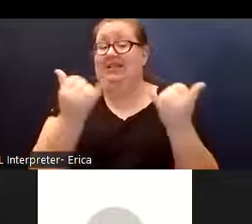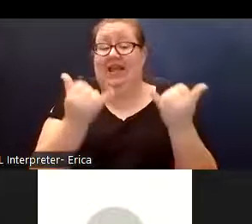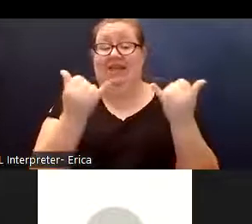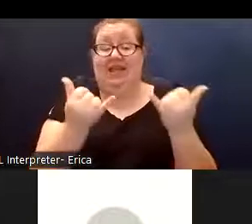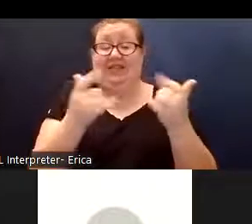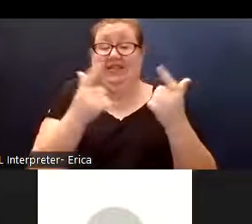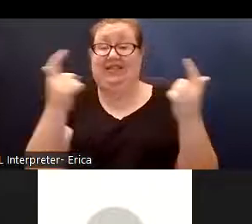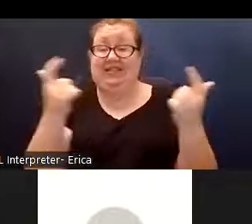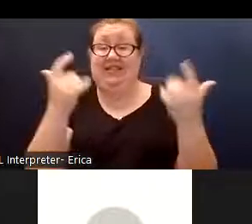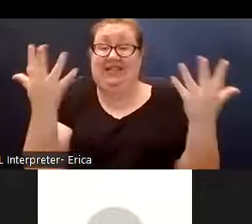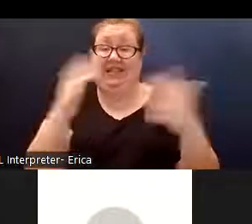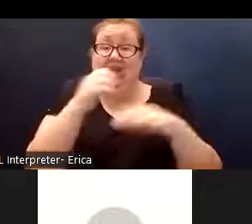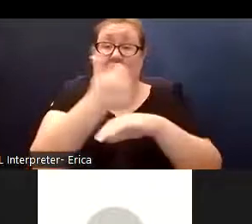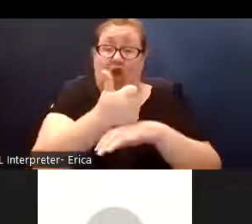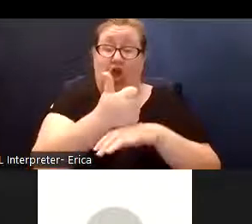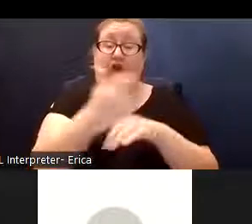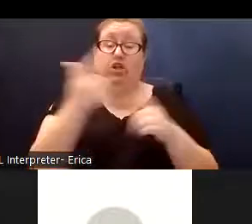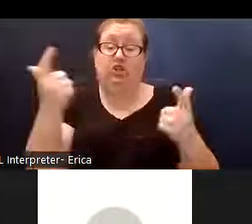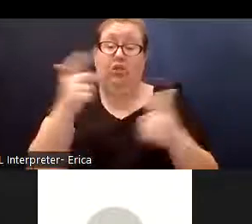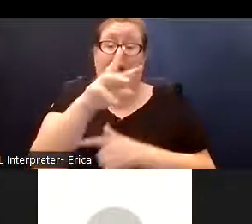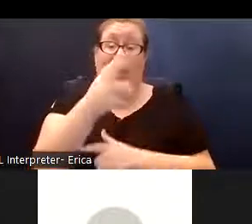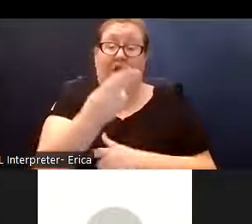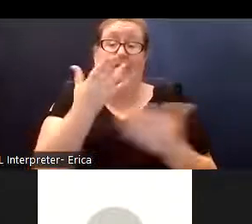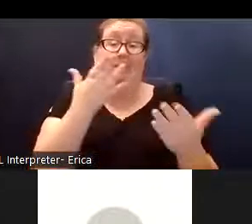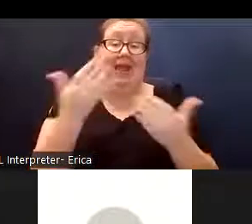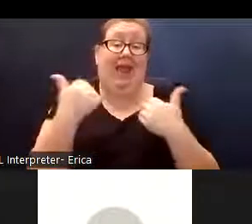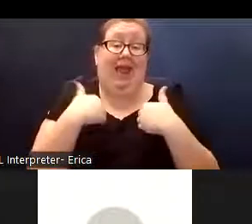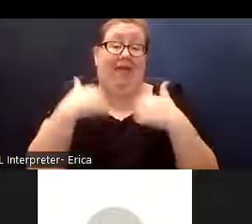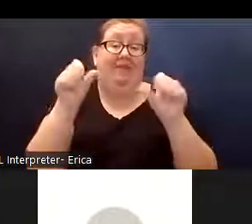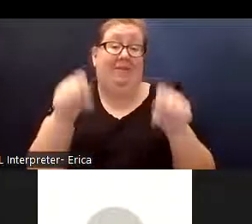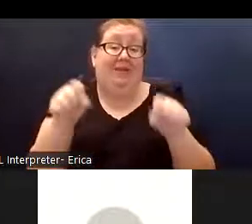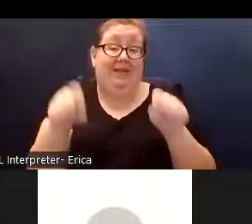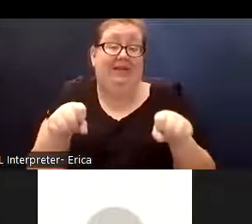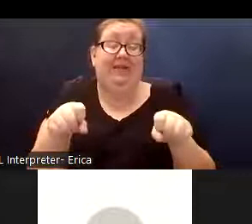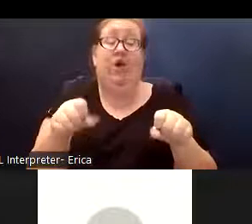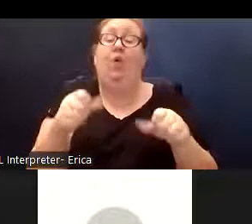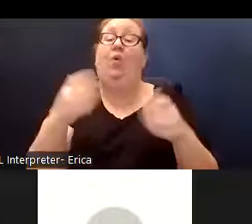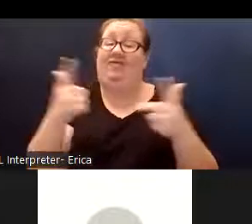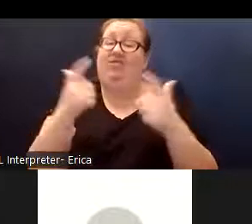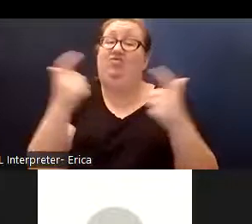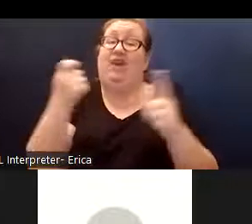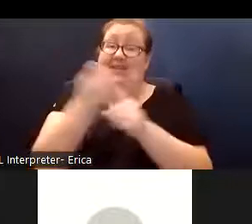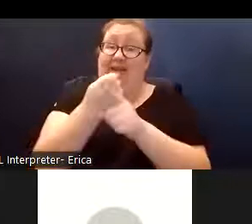warehouses that might have the means will have the greatest impact also.